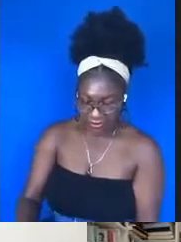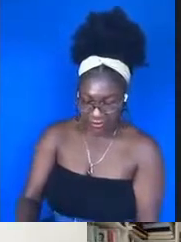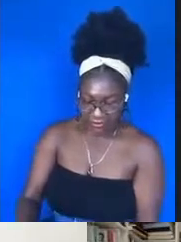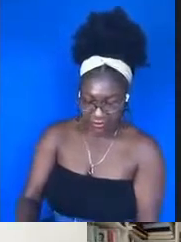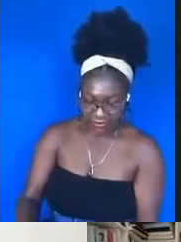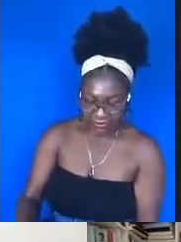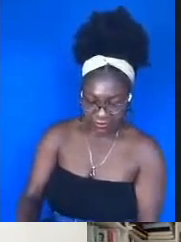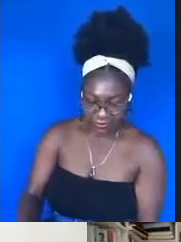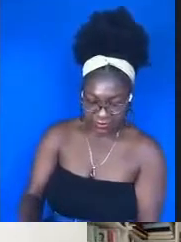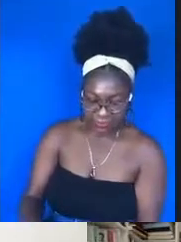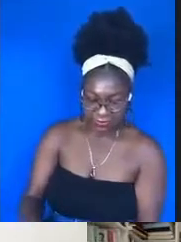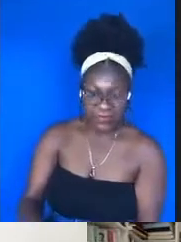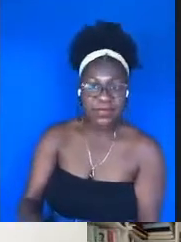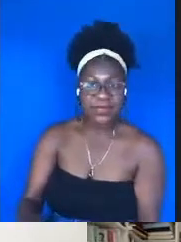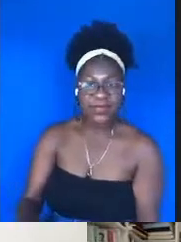Like,